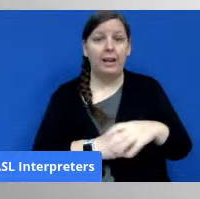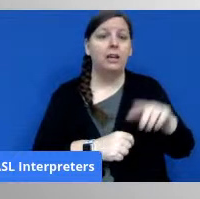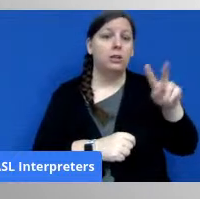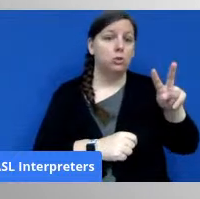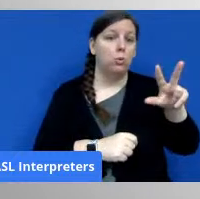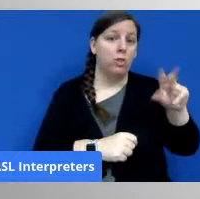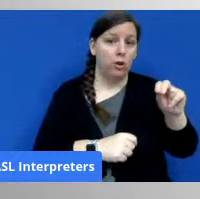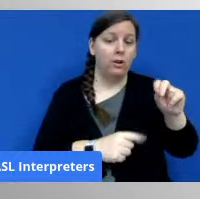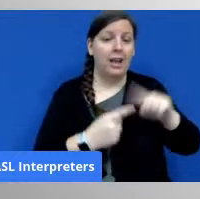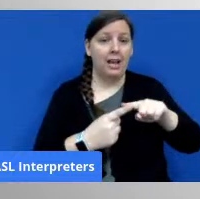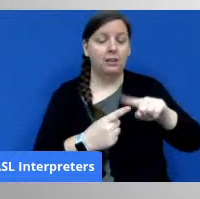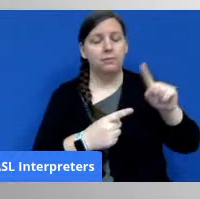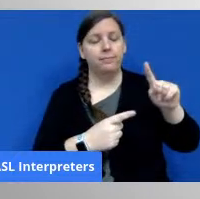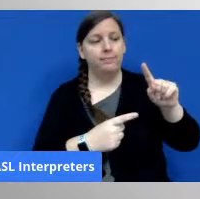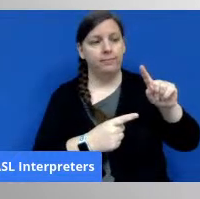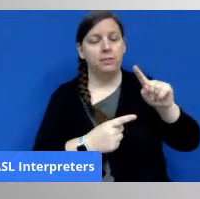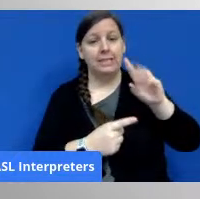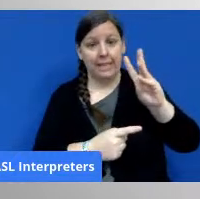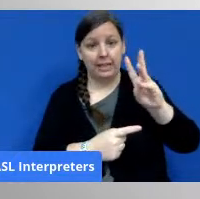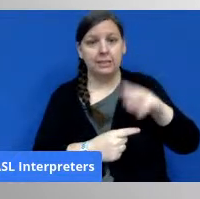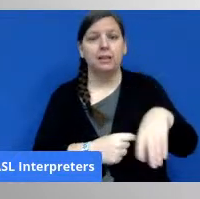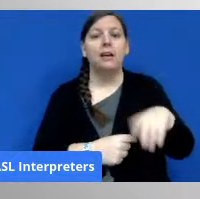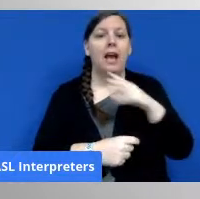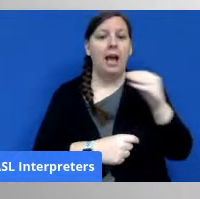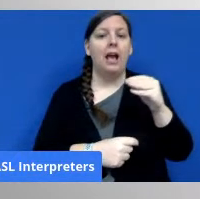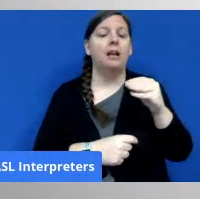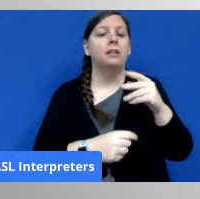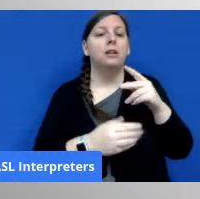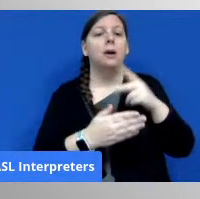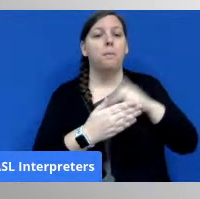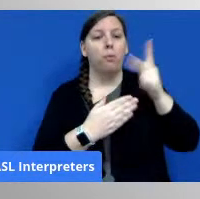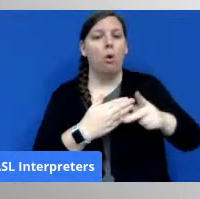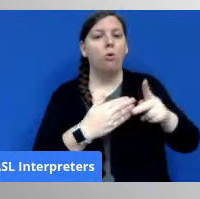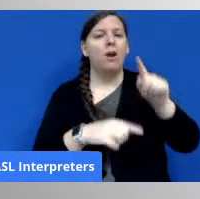help. Next slide, please.